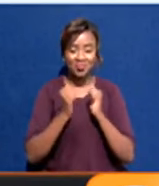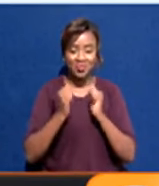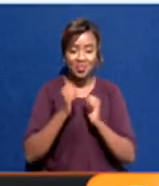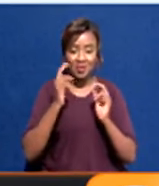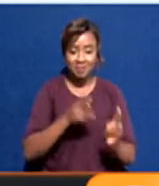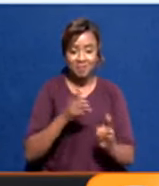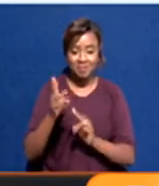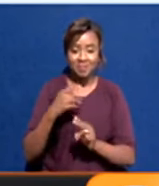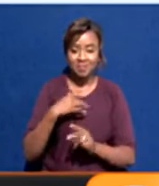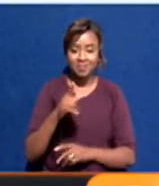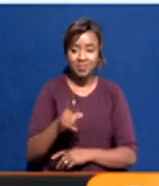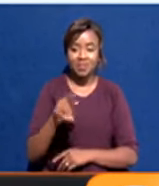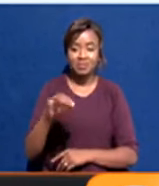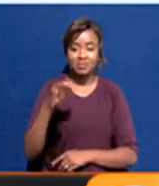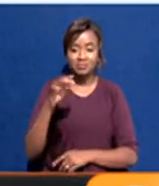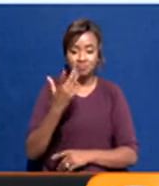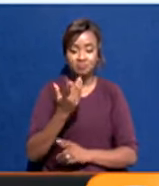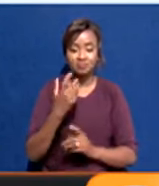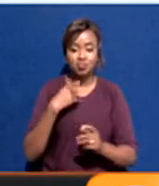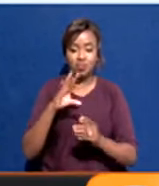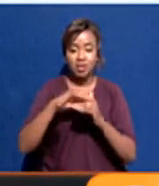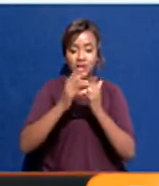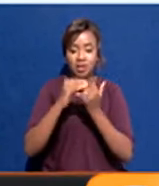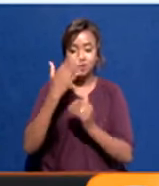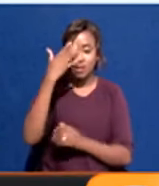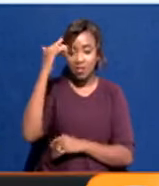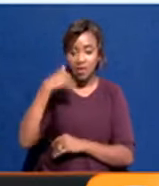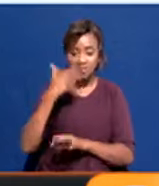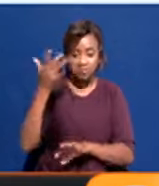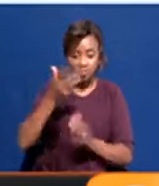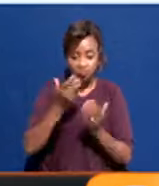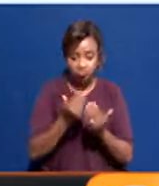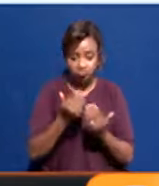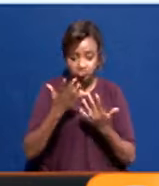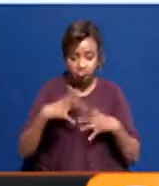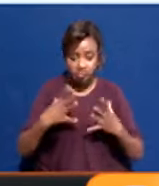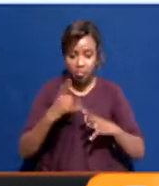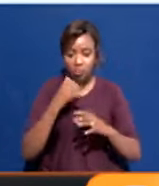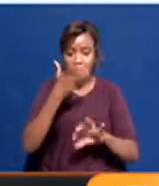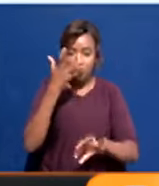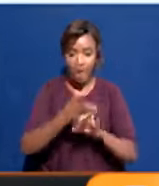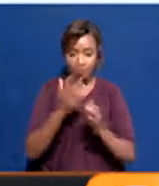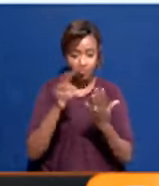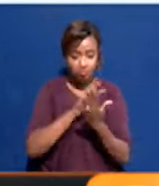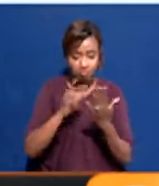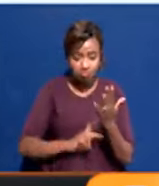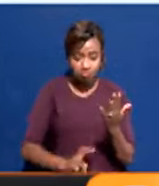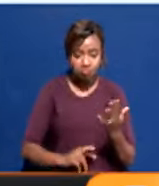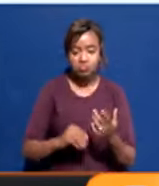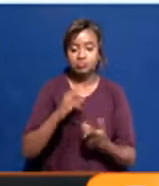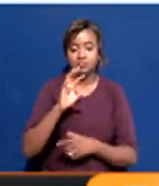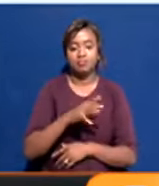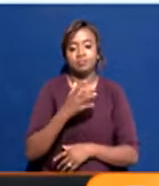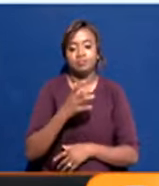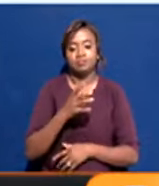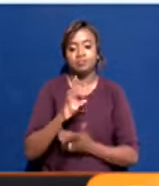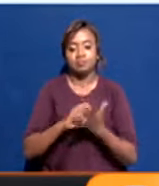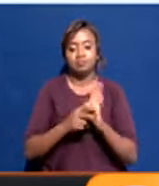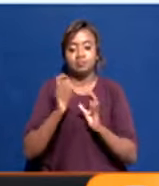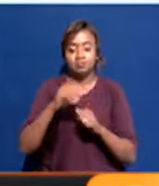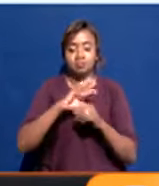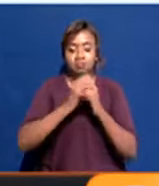a month of dyslexia awareness. Yeah. And this I say every person should be making awareness of any kind of disability.